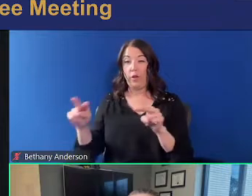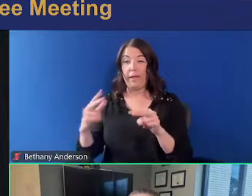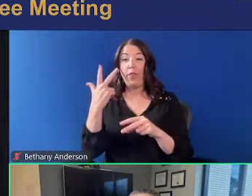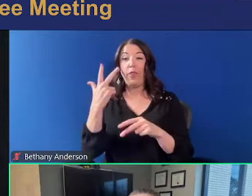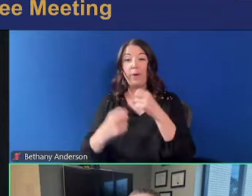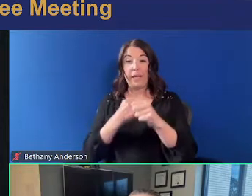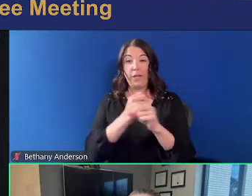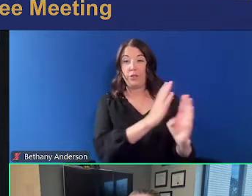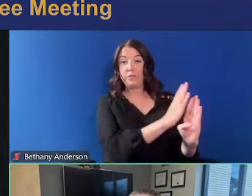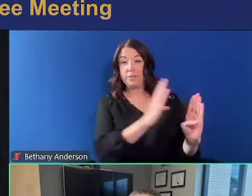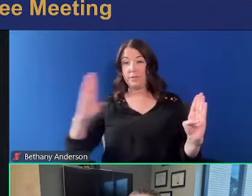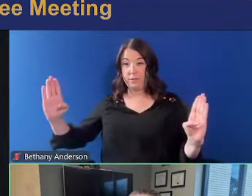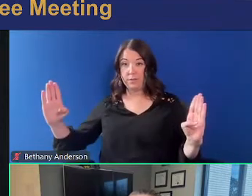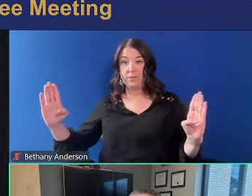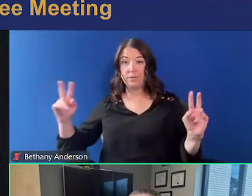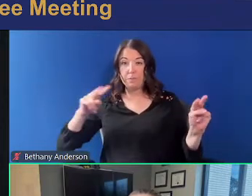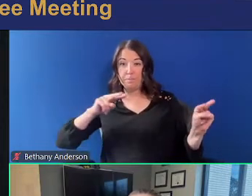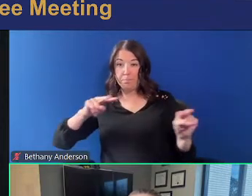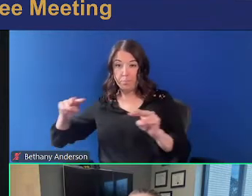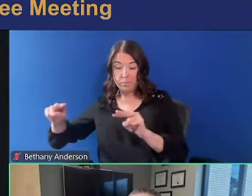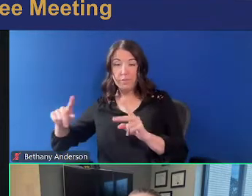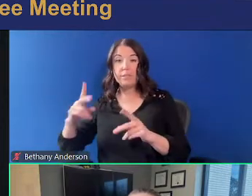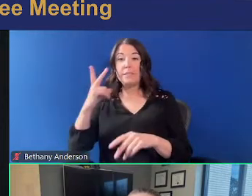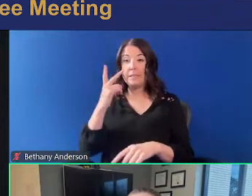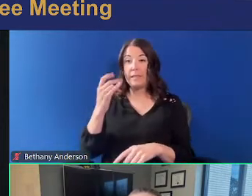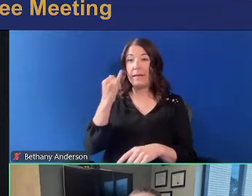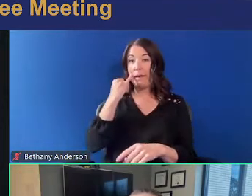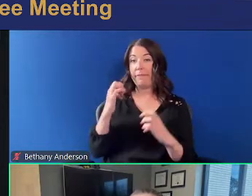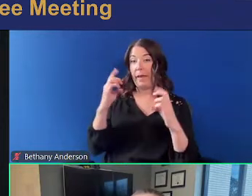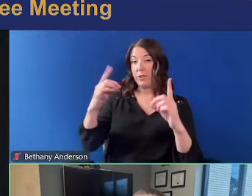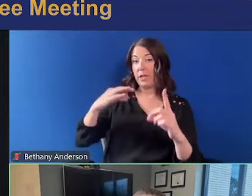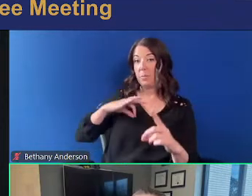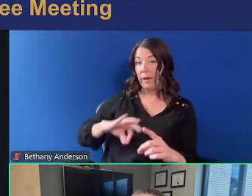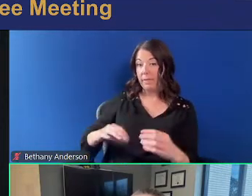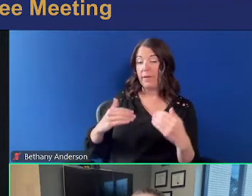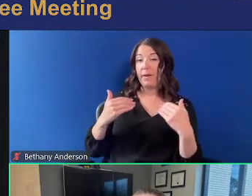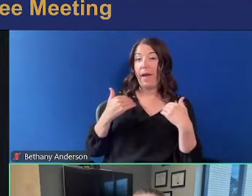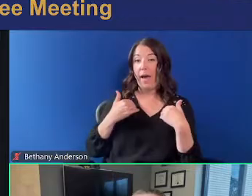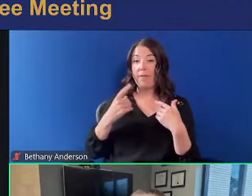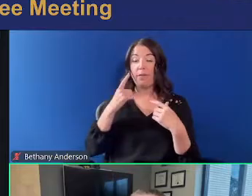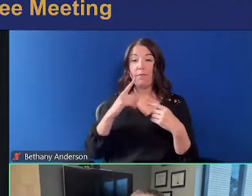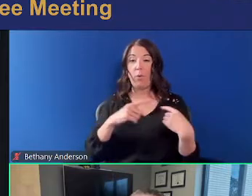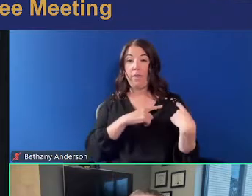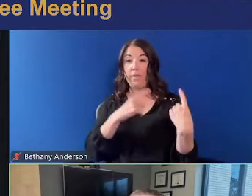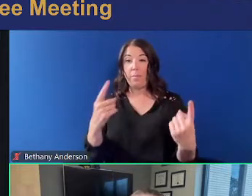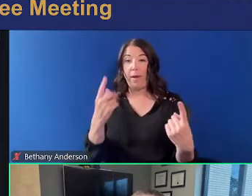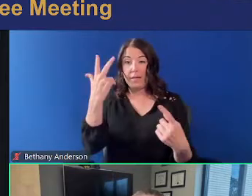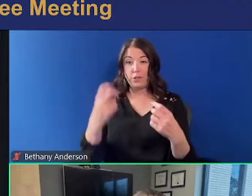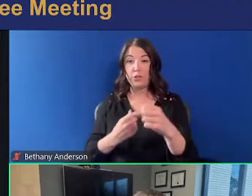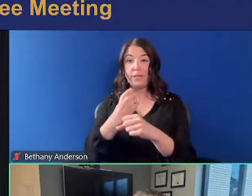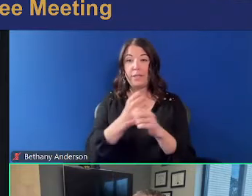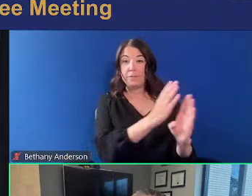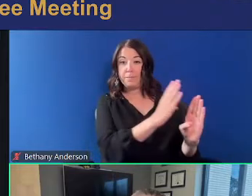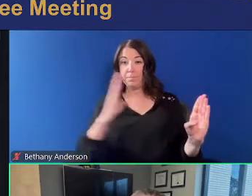see if there's been an educational benefit for the student on their IEP goals for the past 3 years. But great job.